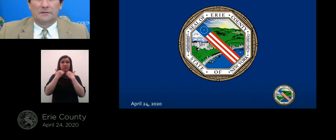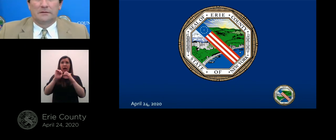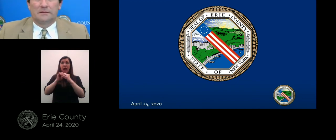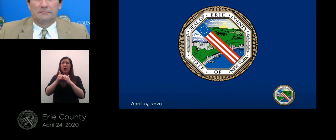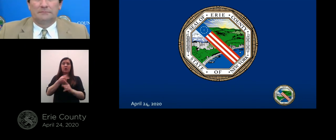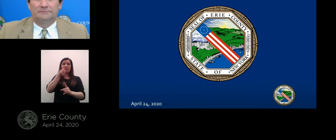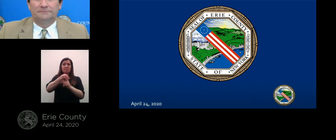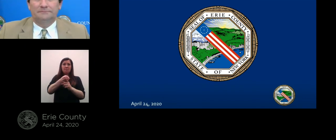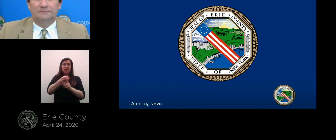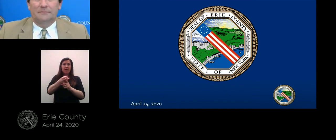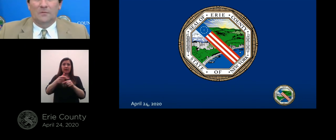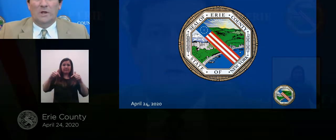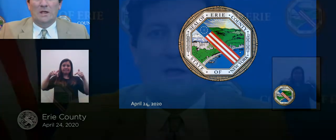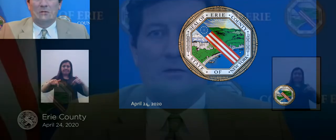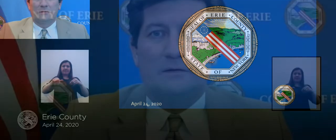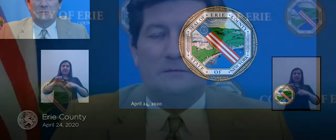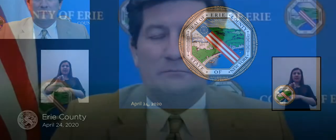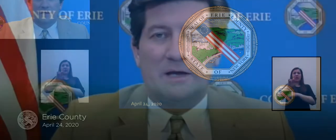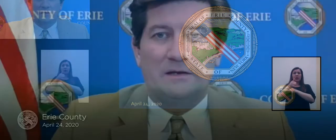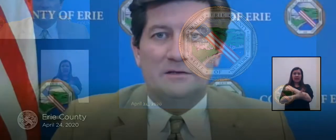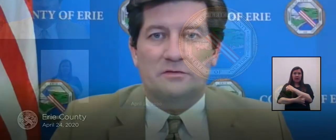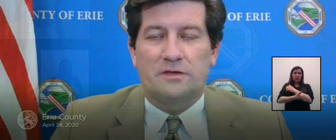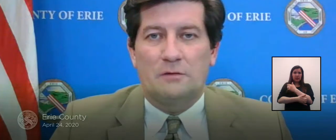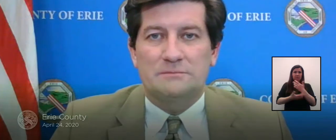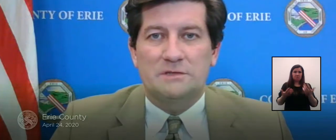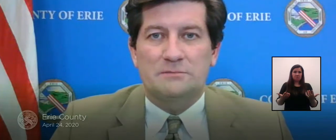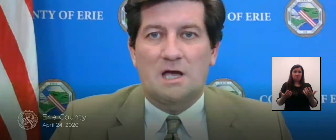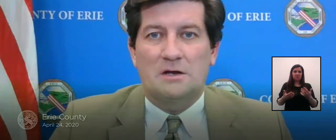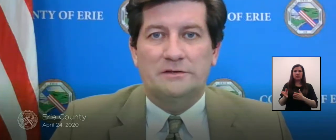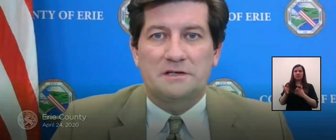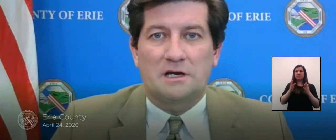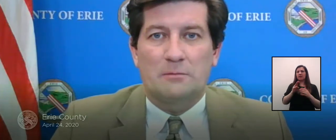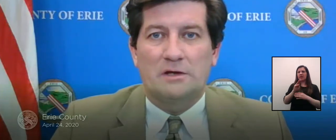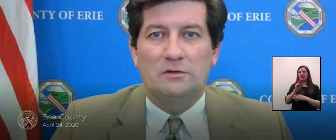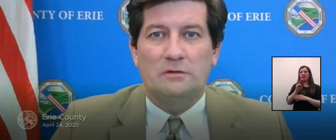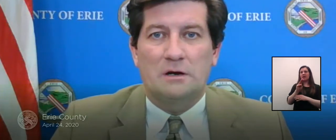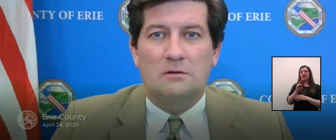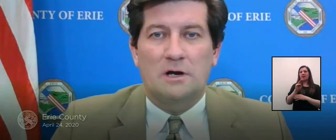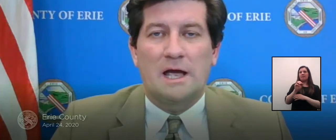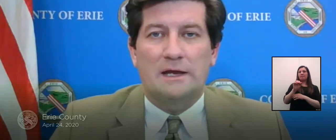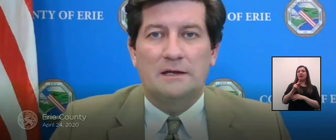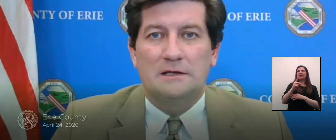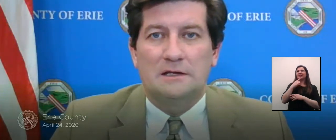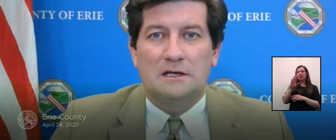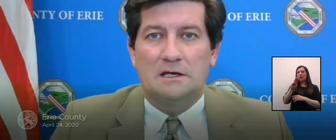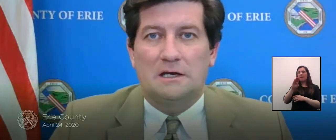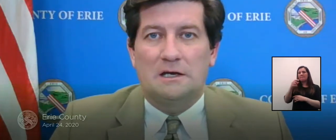impact your? Well, my initial thought was Mitch McConnell doesn't care about you or